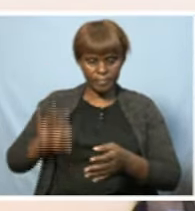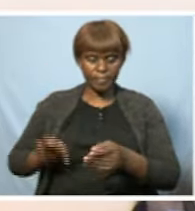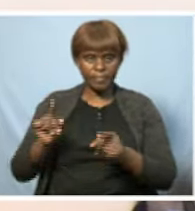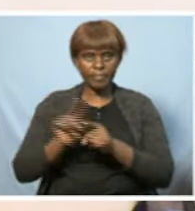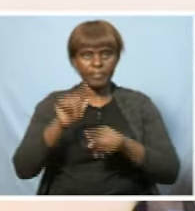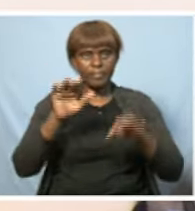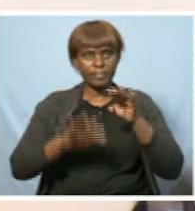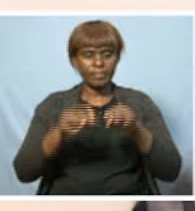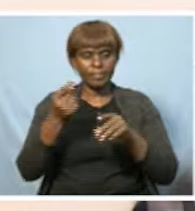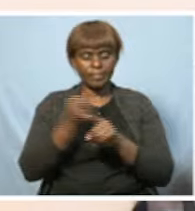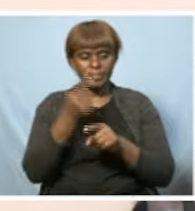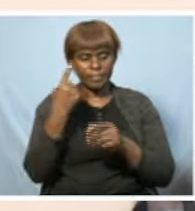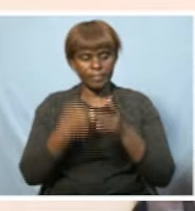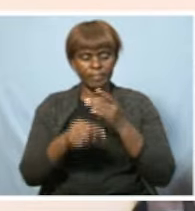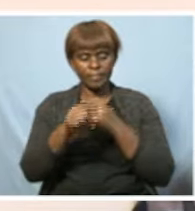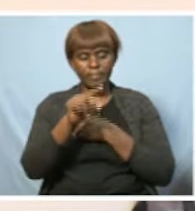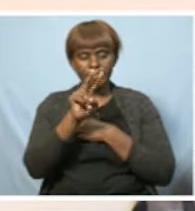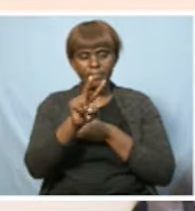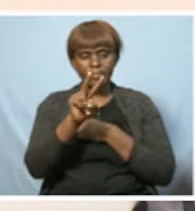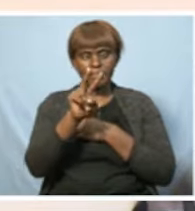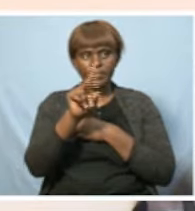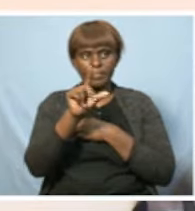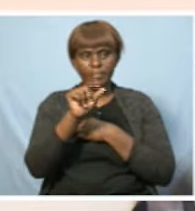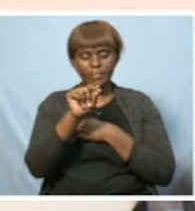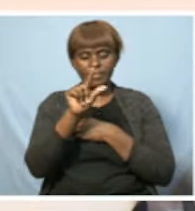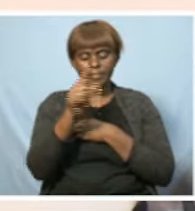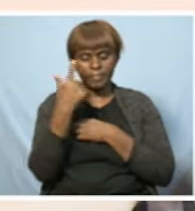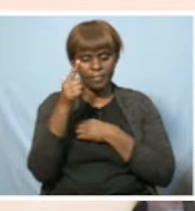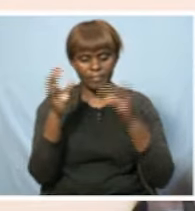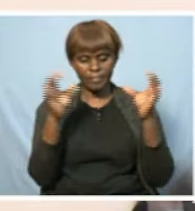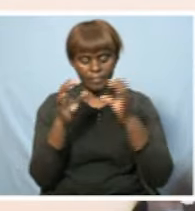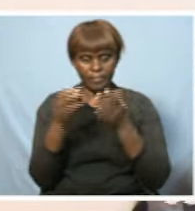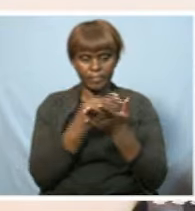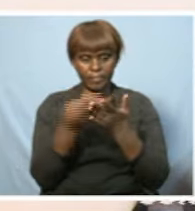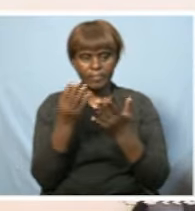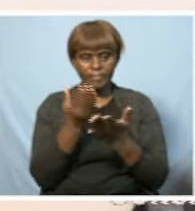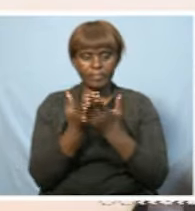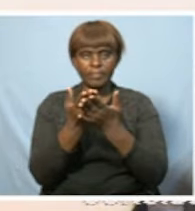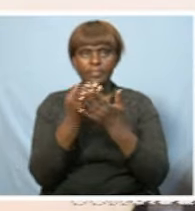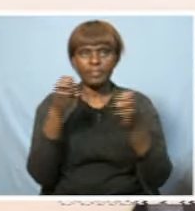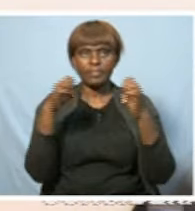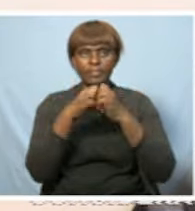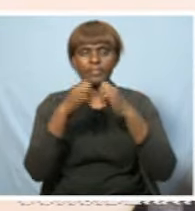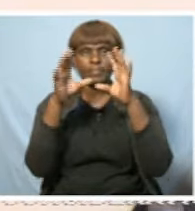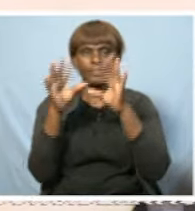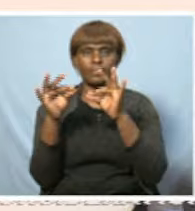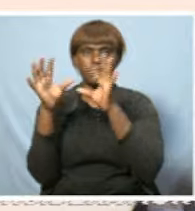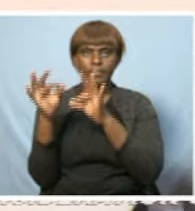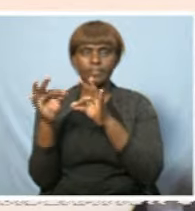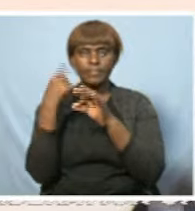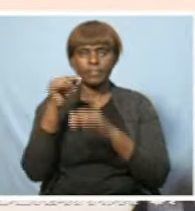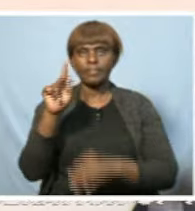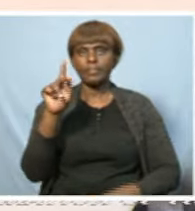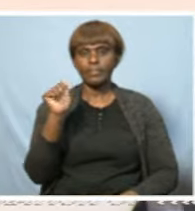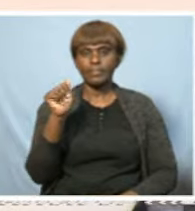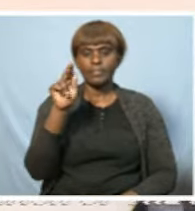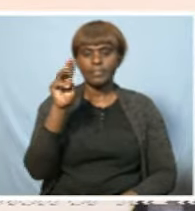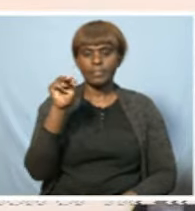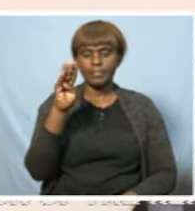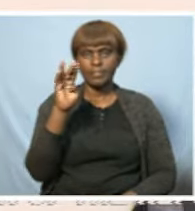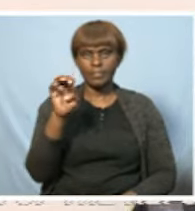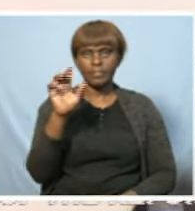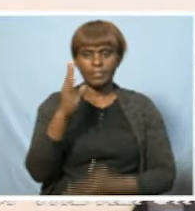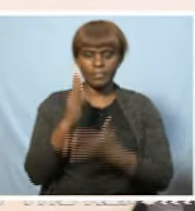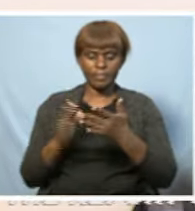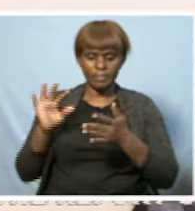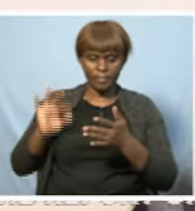from 2023 for clubs that failed to submit bank accounts. For Kaumbwe, some beneficiaries took long